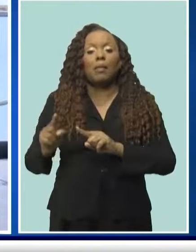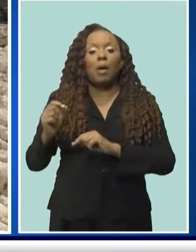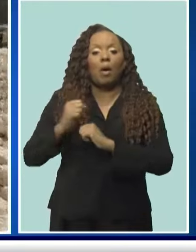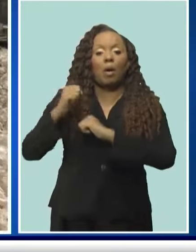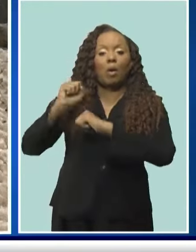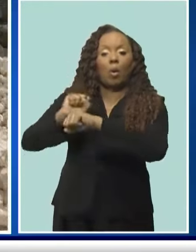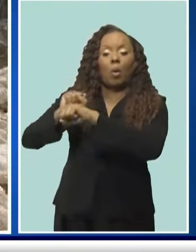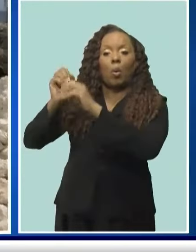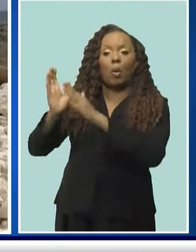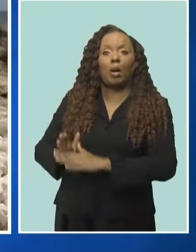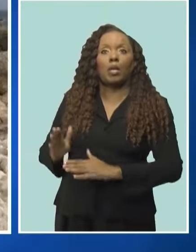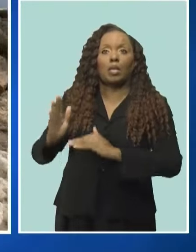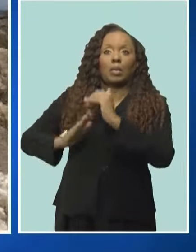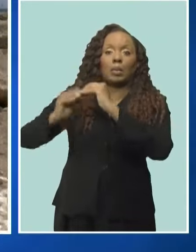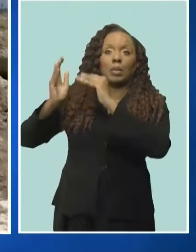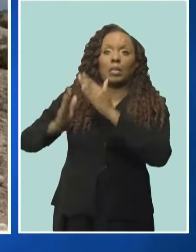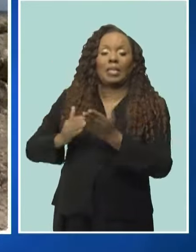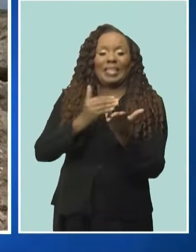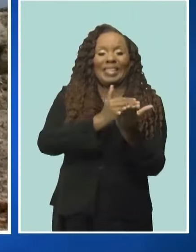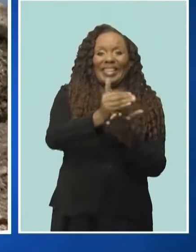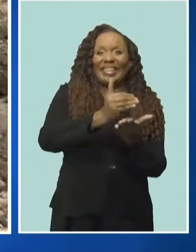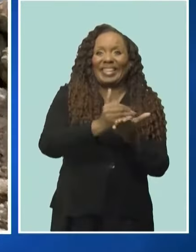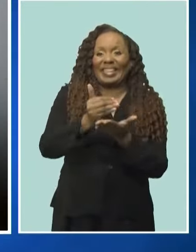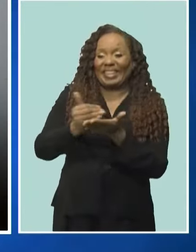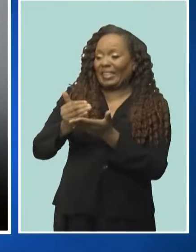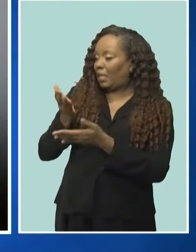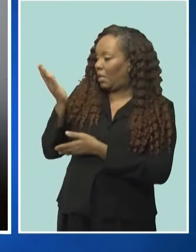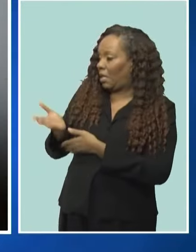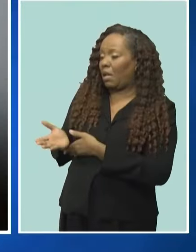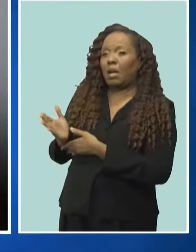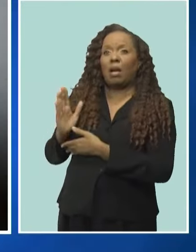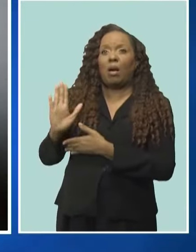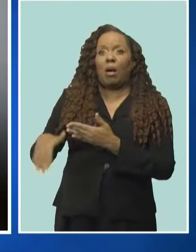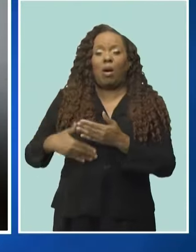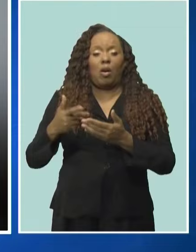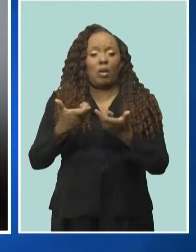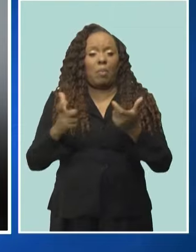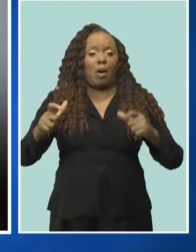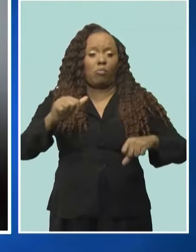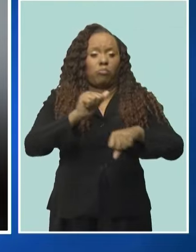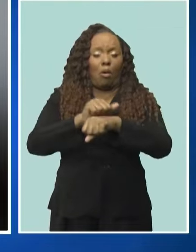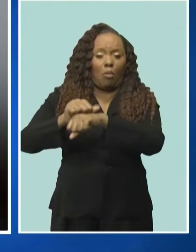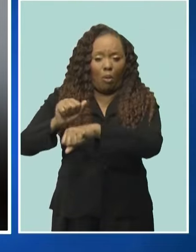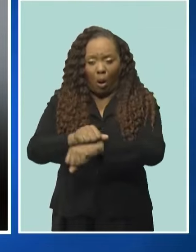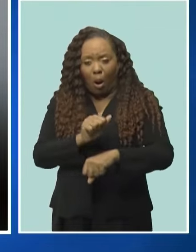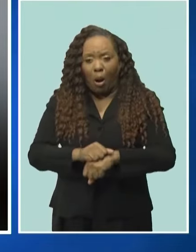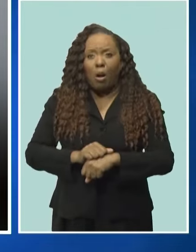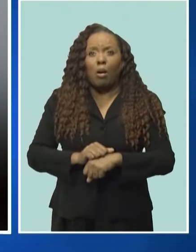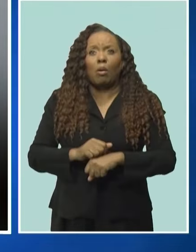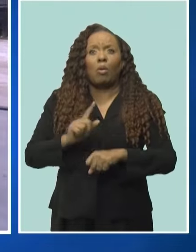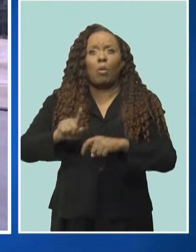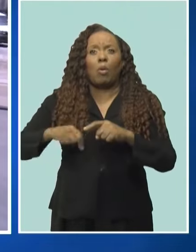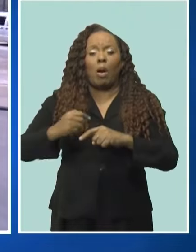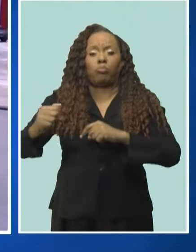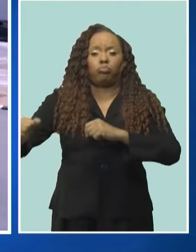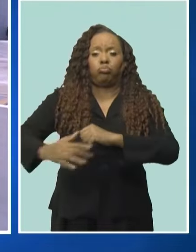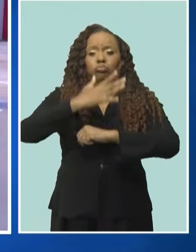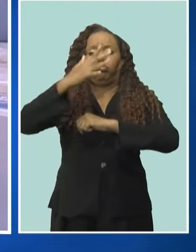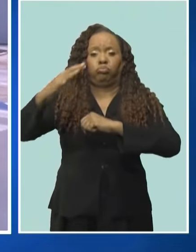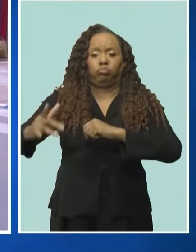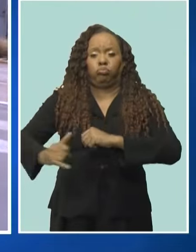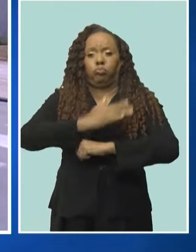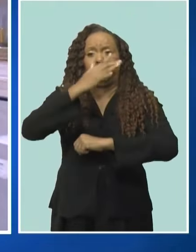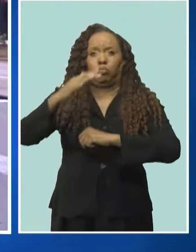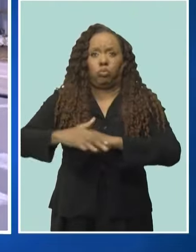clock to clear the rock, sand and other debris which the waves washed into the facility as a result of Hurricane Beryl. The port and the